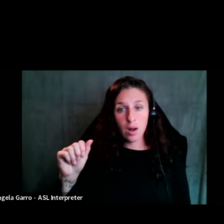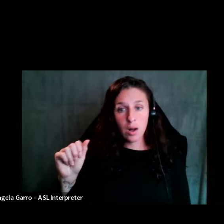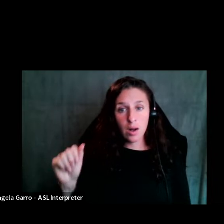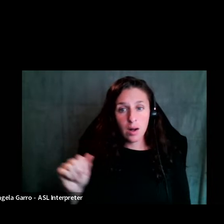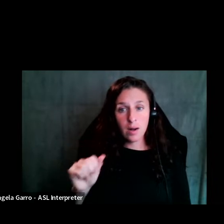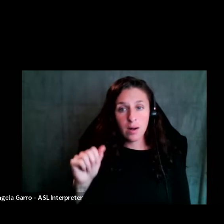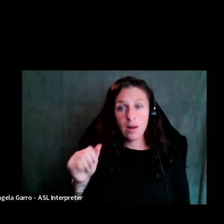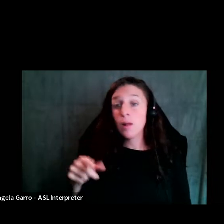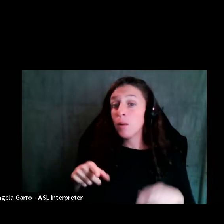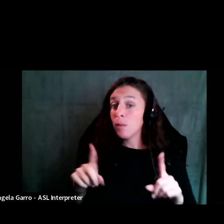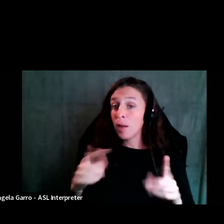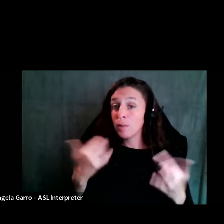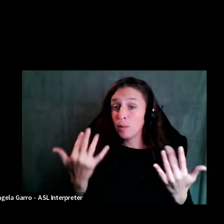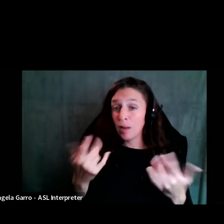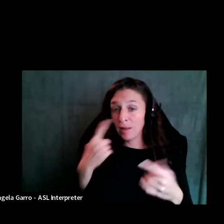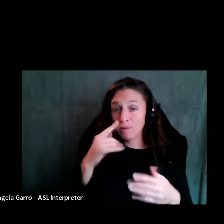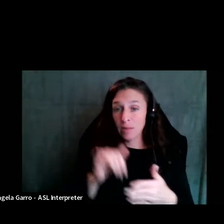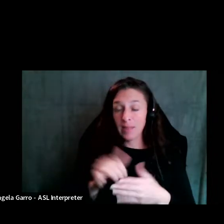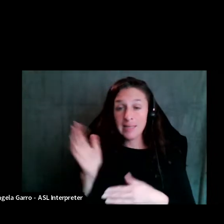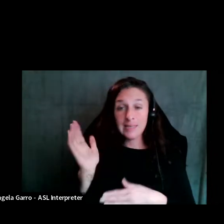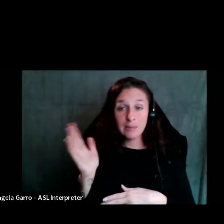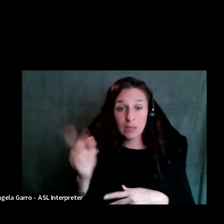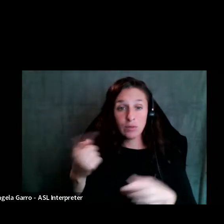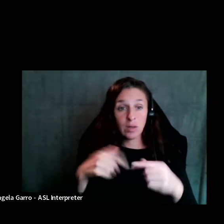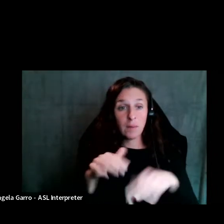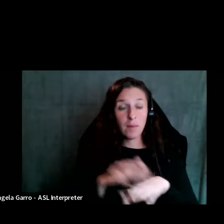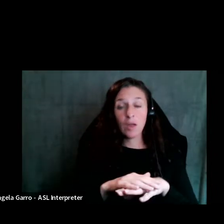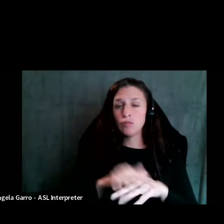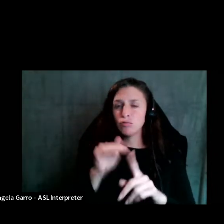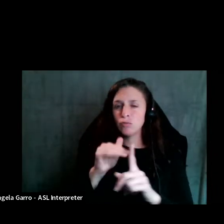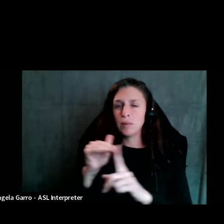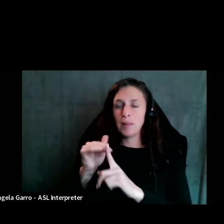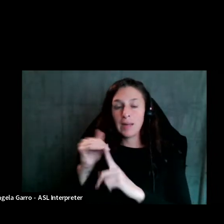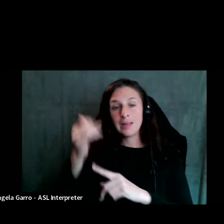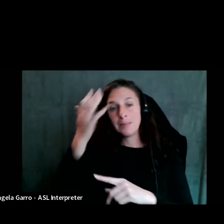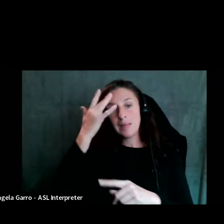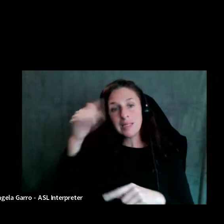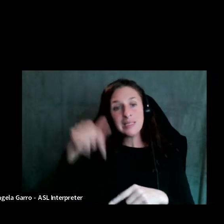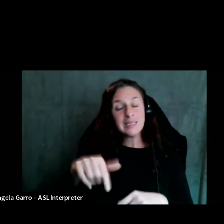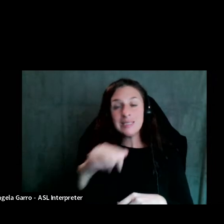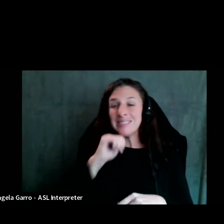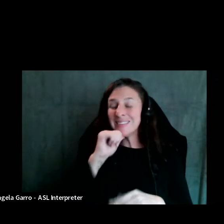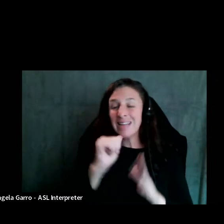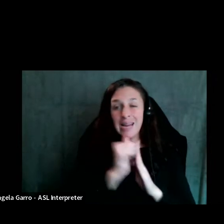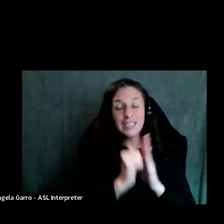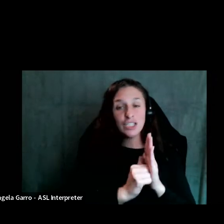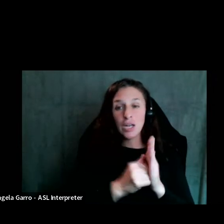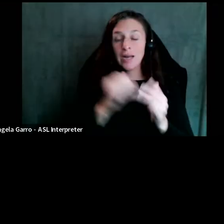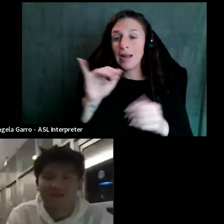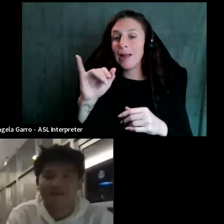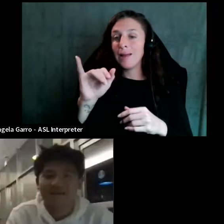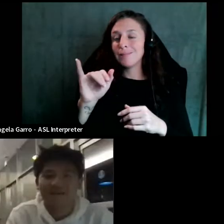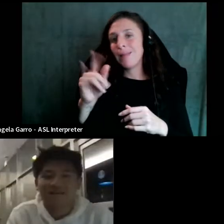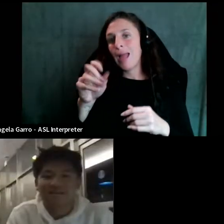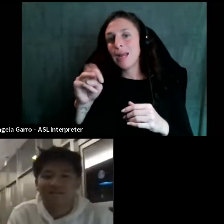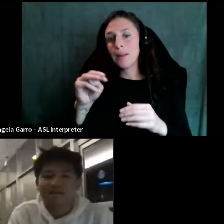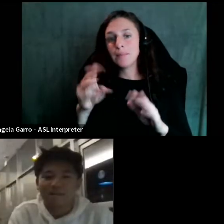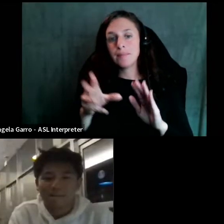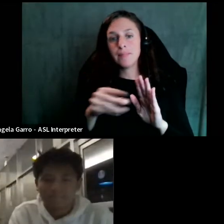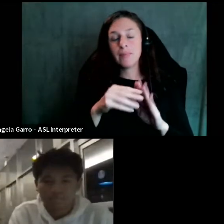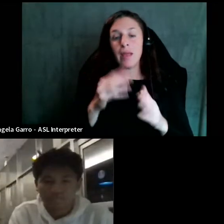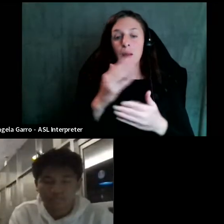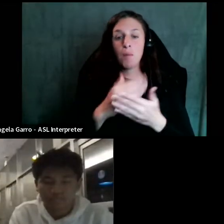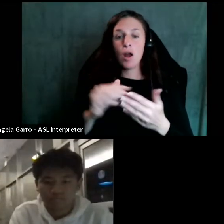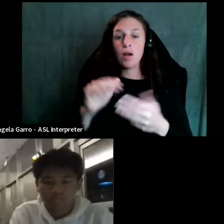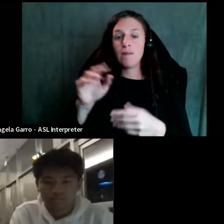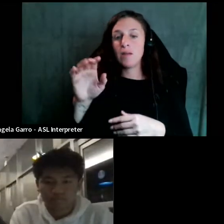While we're waiting for that speaker to come on, just a reminder, since this is not an agendized item, as part of the Brown Act,